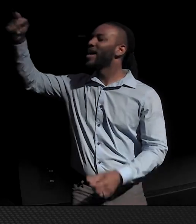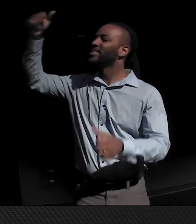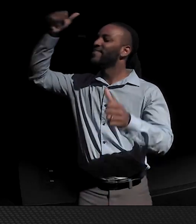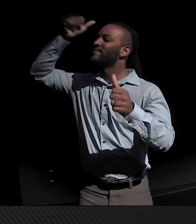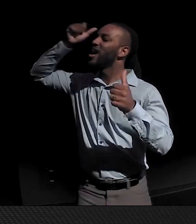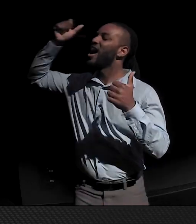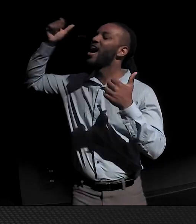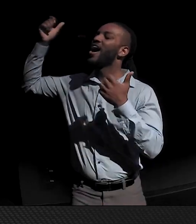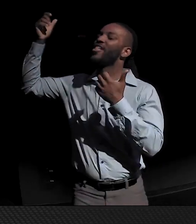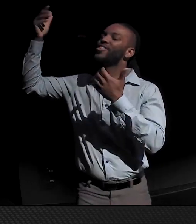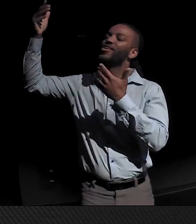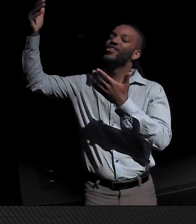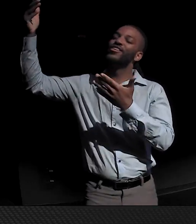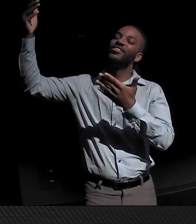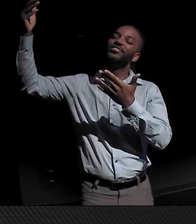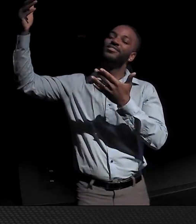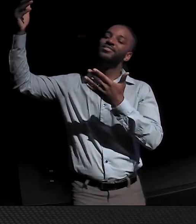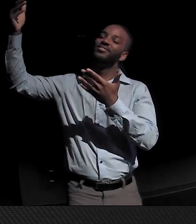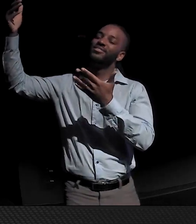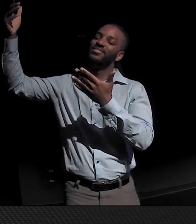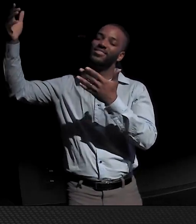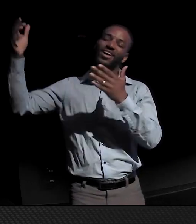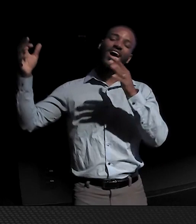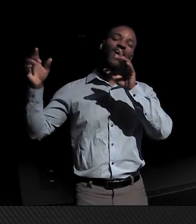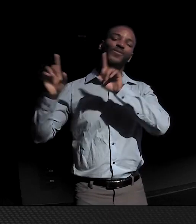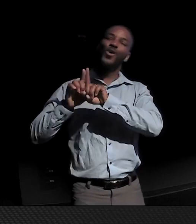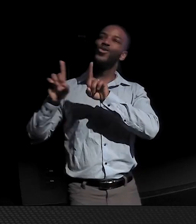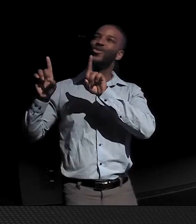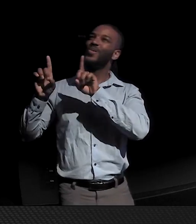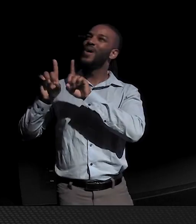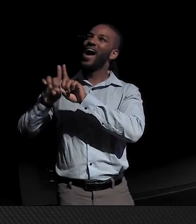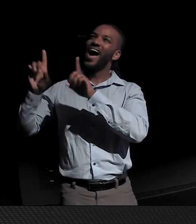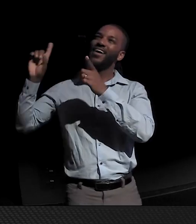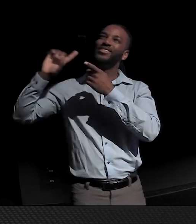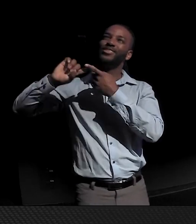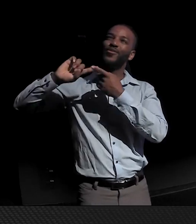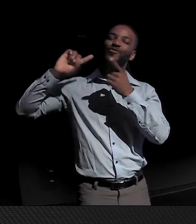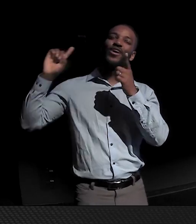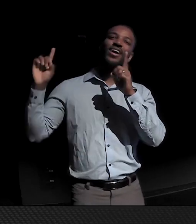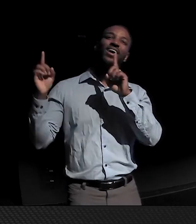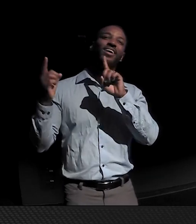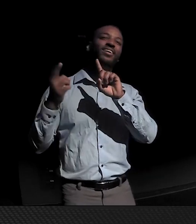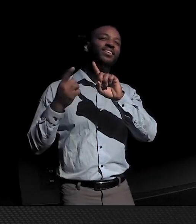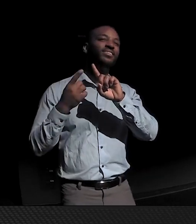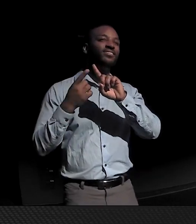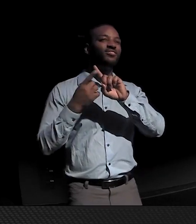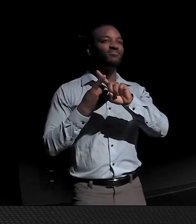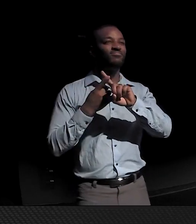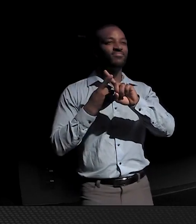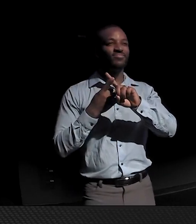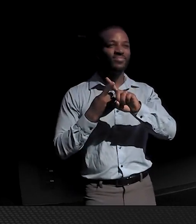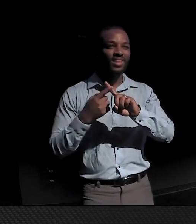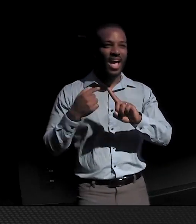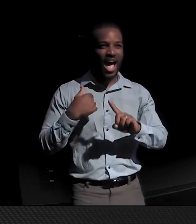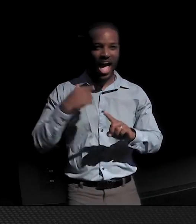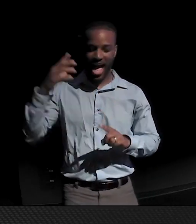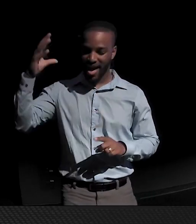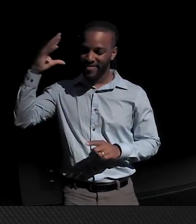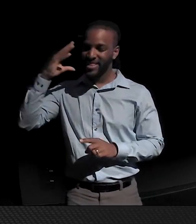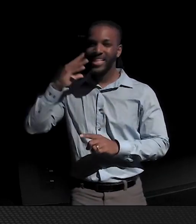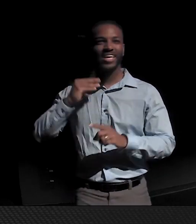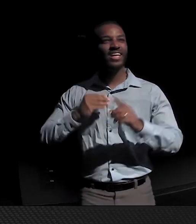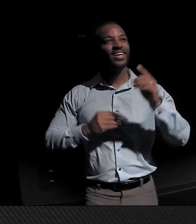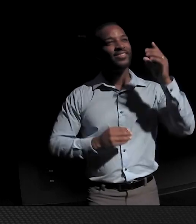I've known you as a father, I've known you as a friend, and